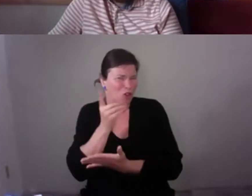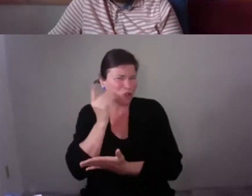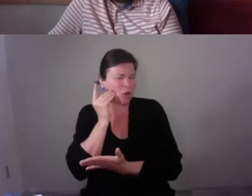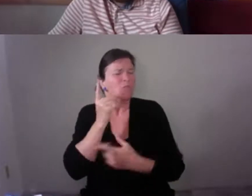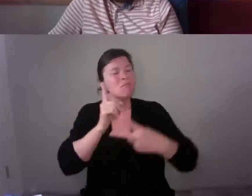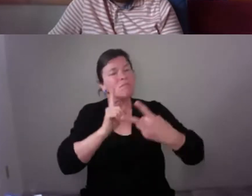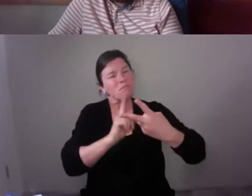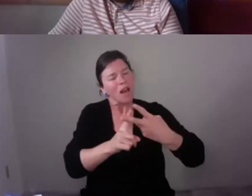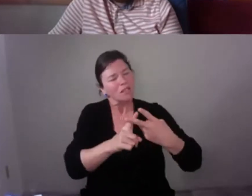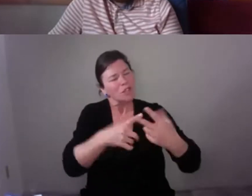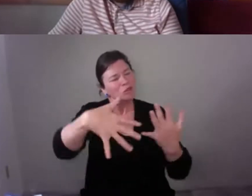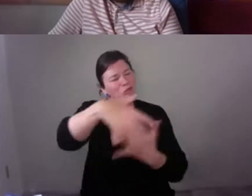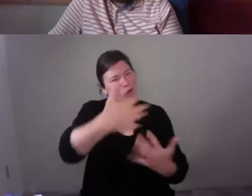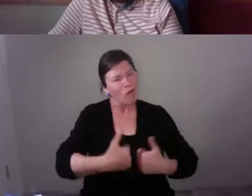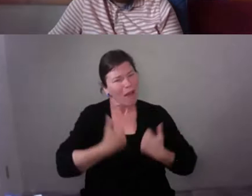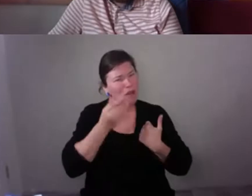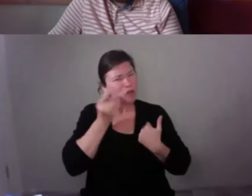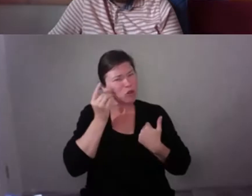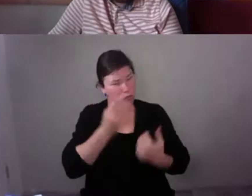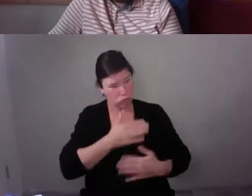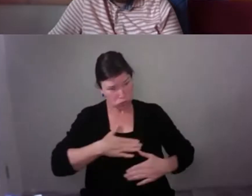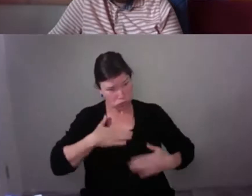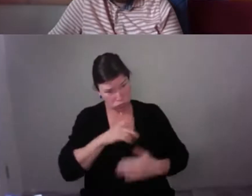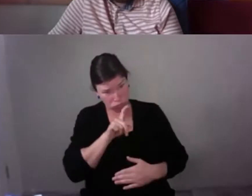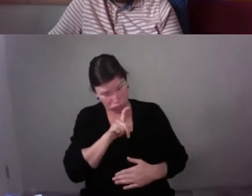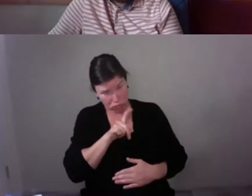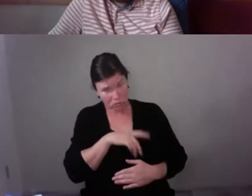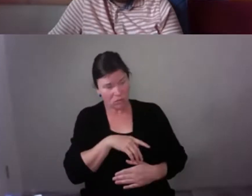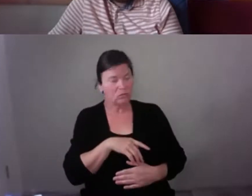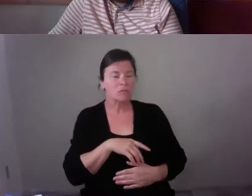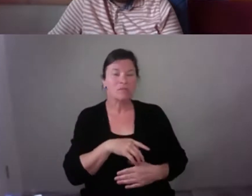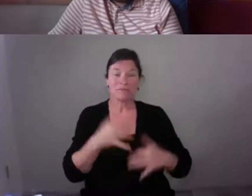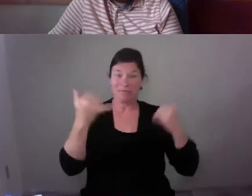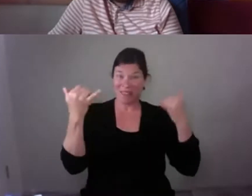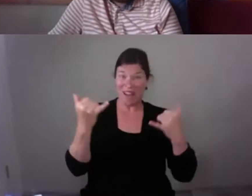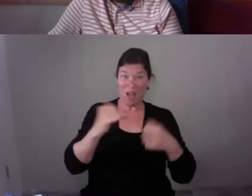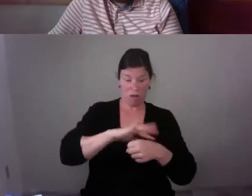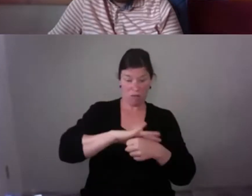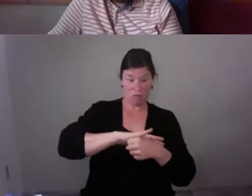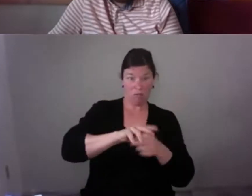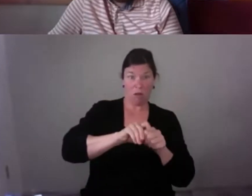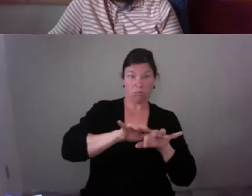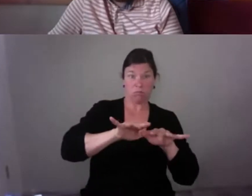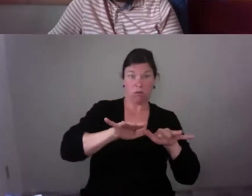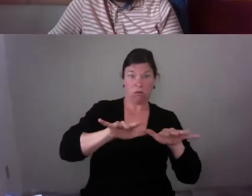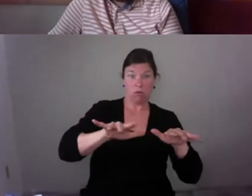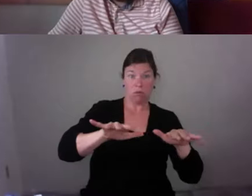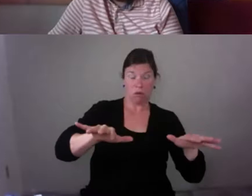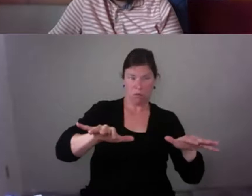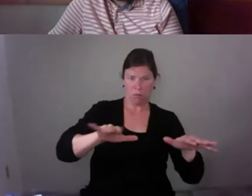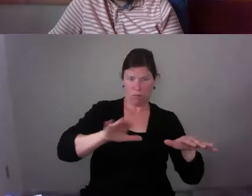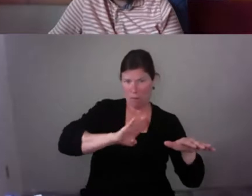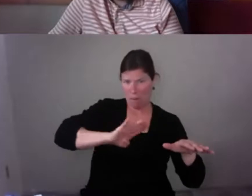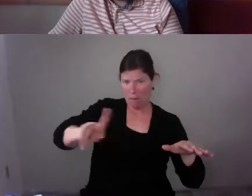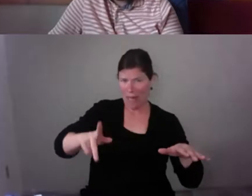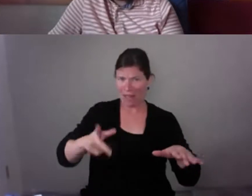in the dorms? Do you enjoy it? And what's happening with dorm living now that the pandemic is happening? Are you back in the dorms?